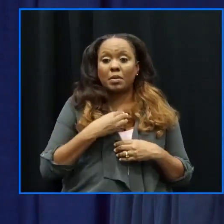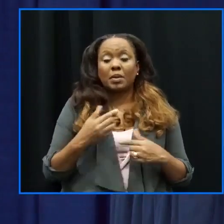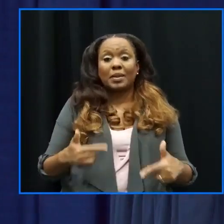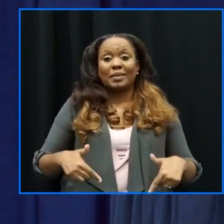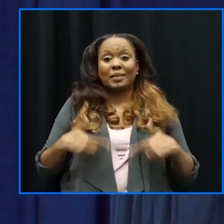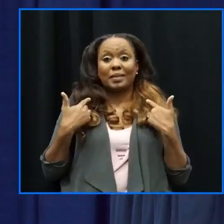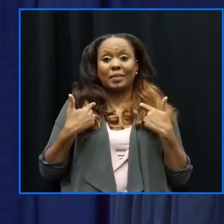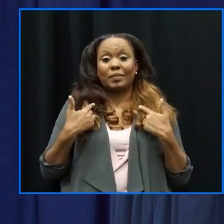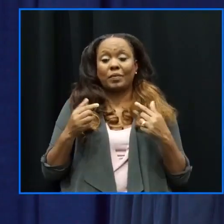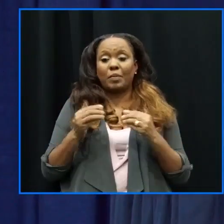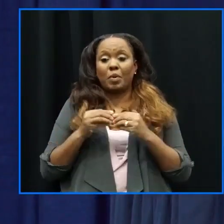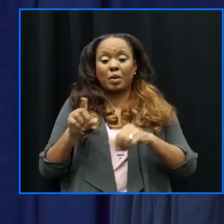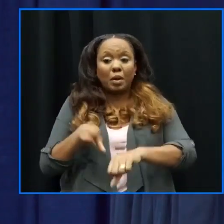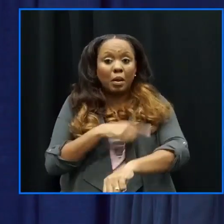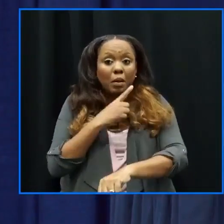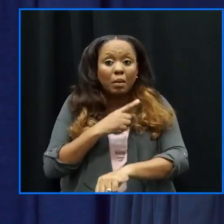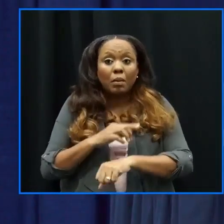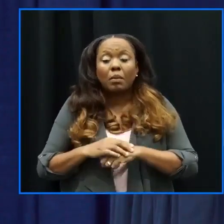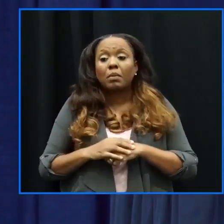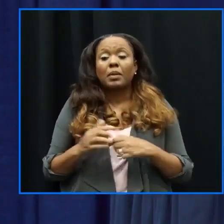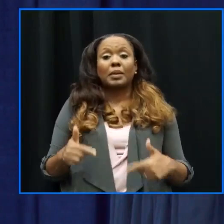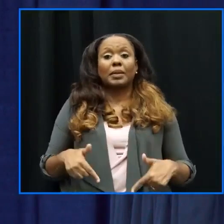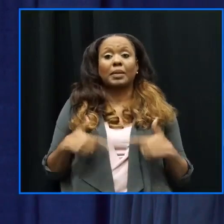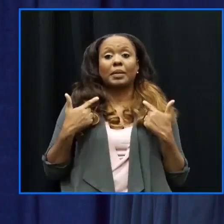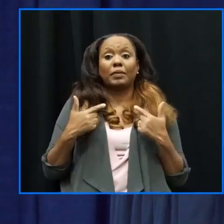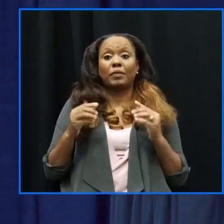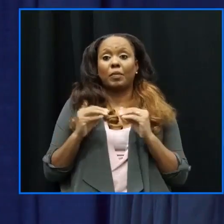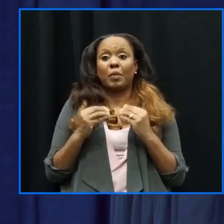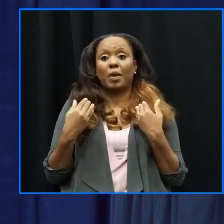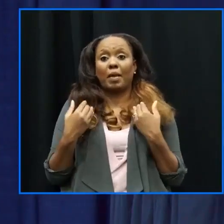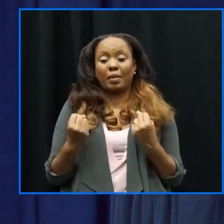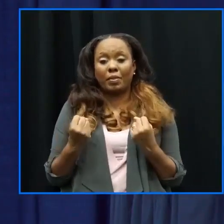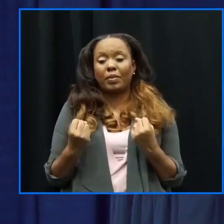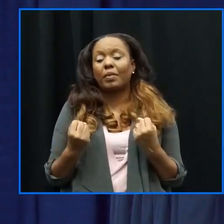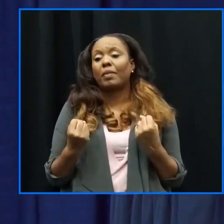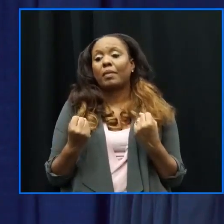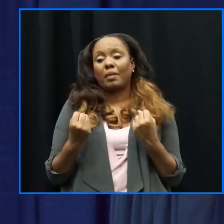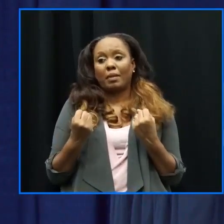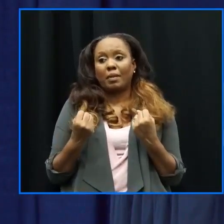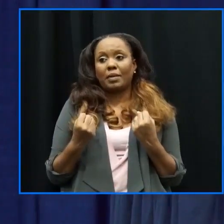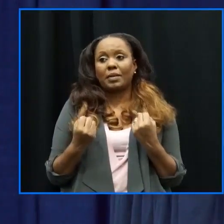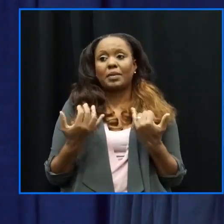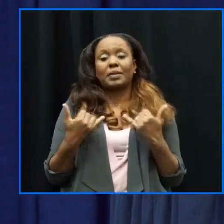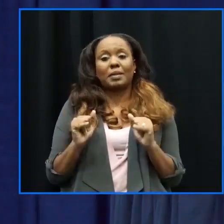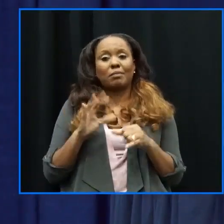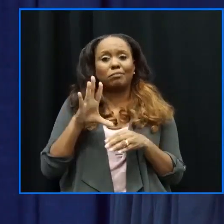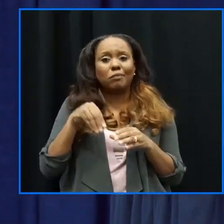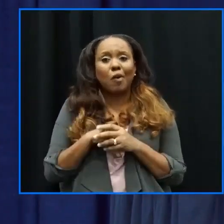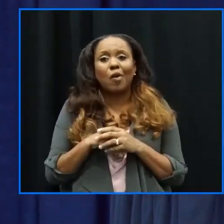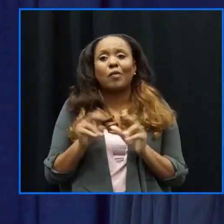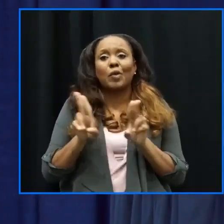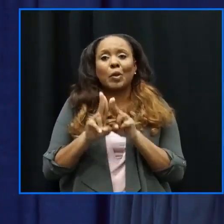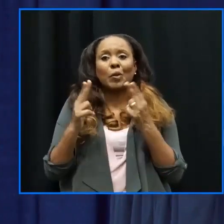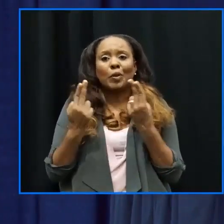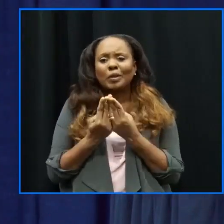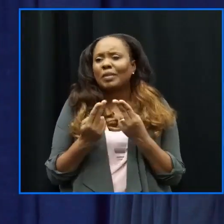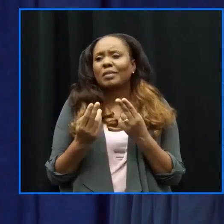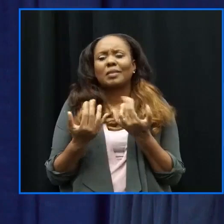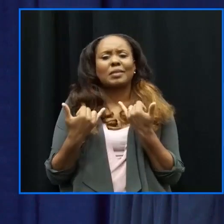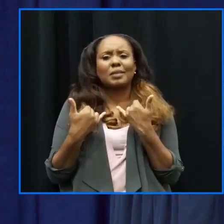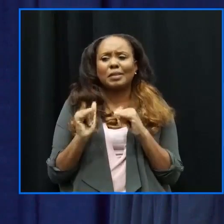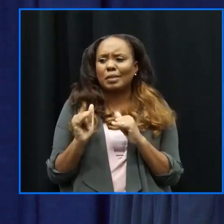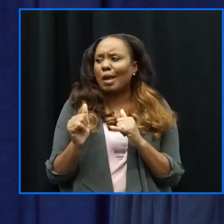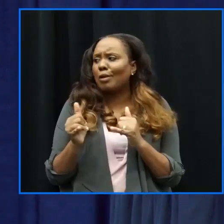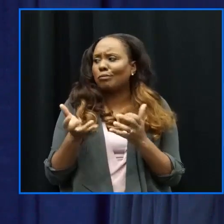Green noted that the fastest growing division in his union is retirees division and the NUPW is keen on ensuring that the